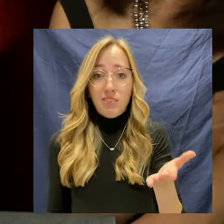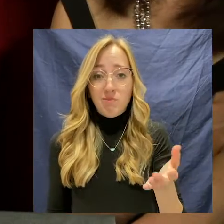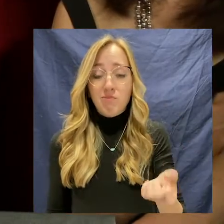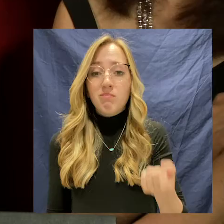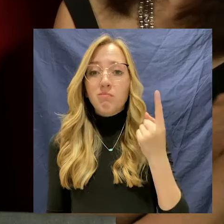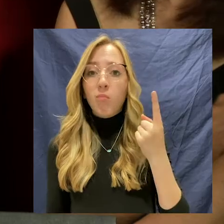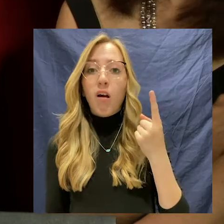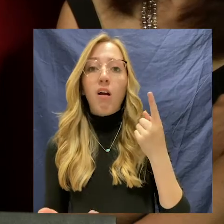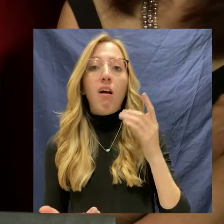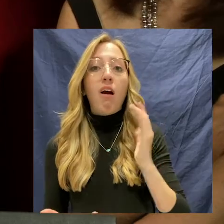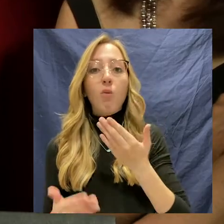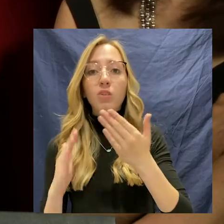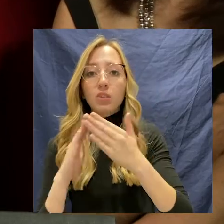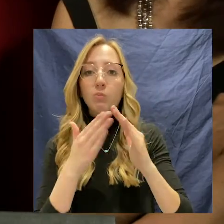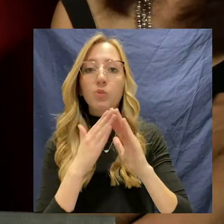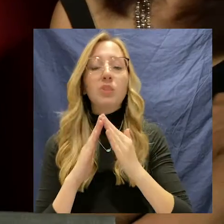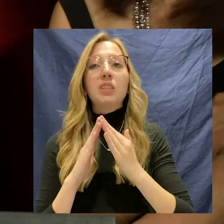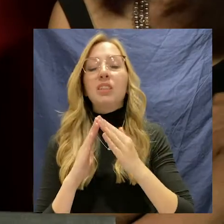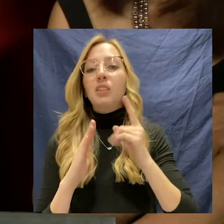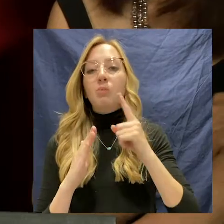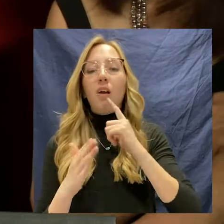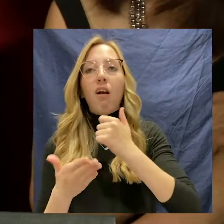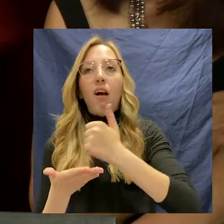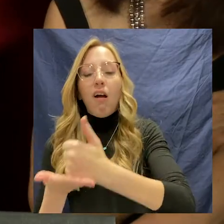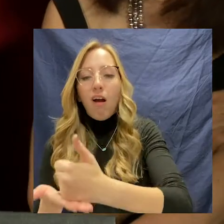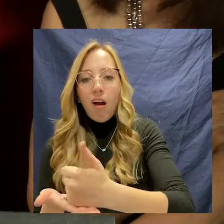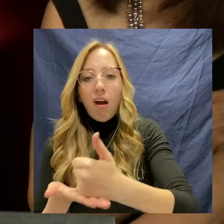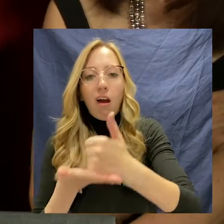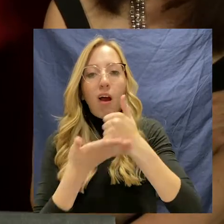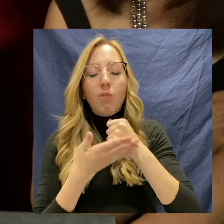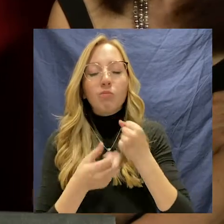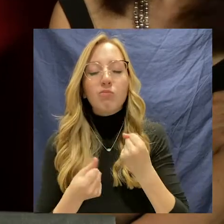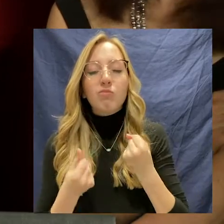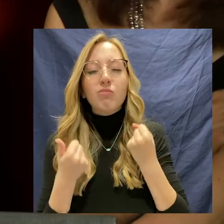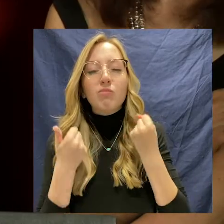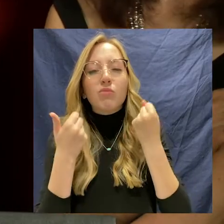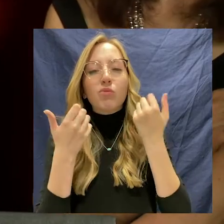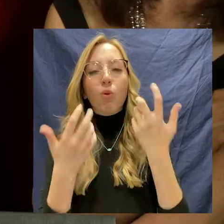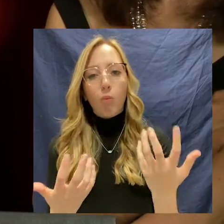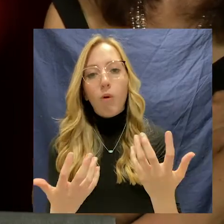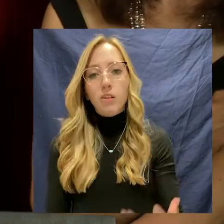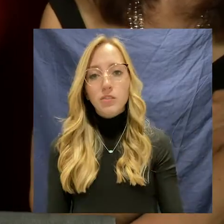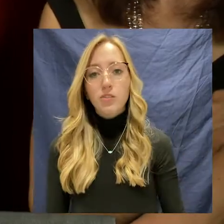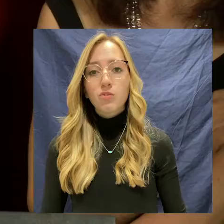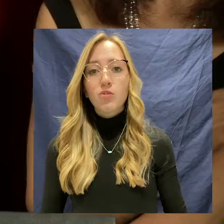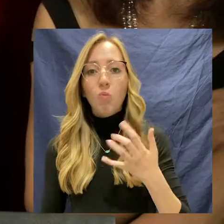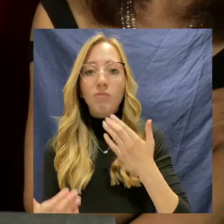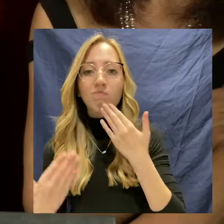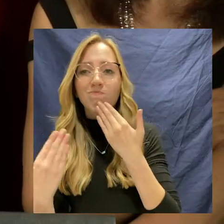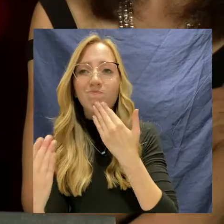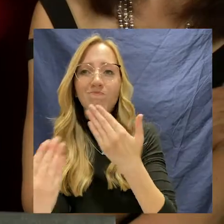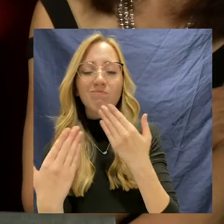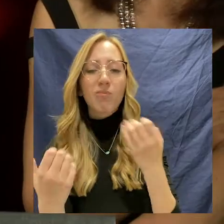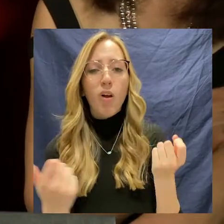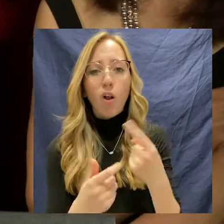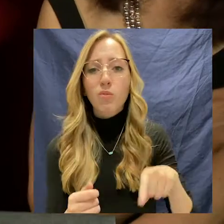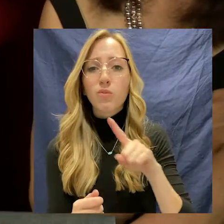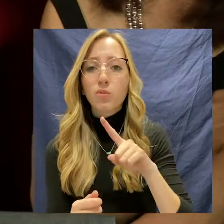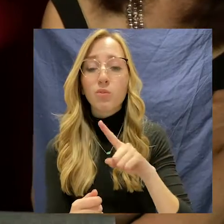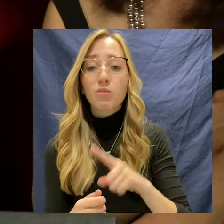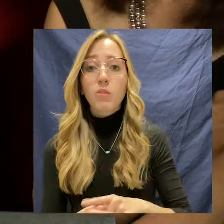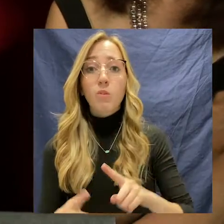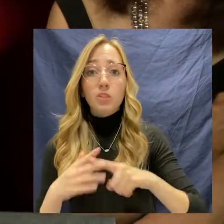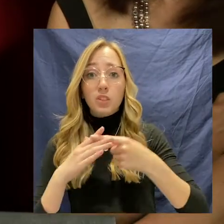community's generosity has seen us through, and we want to thank you. From March on, we